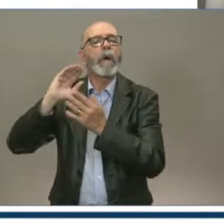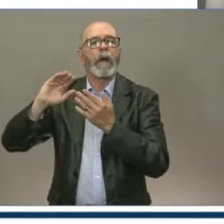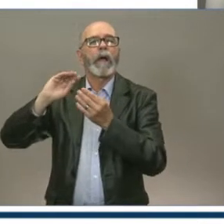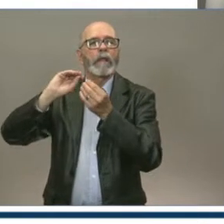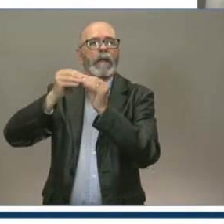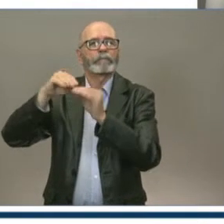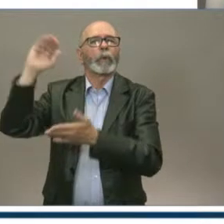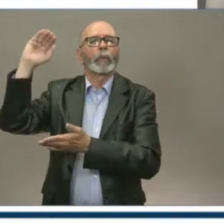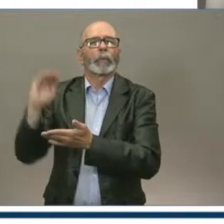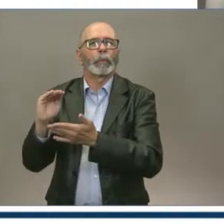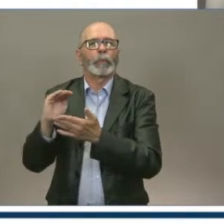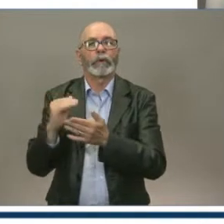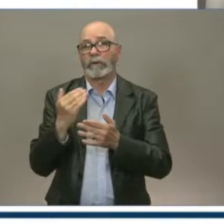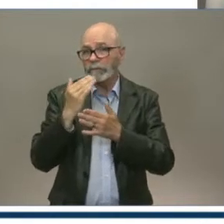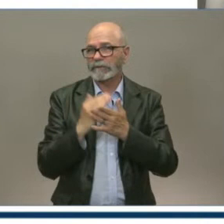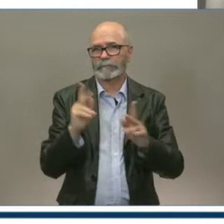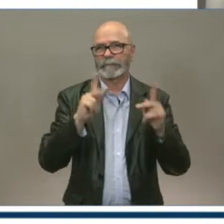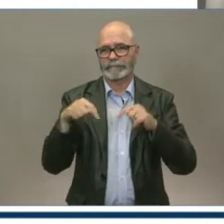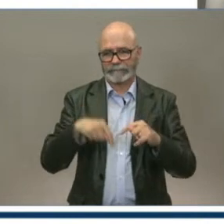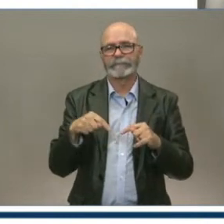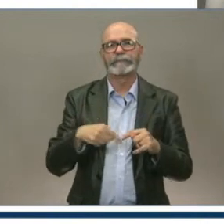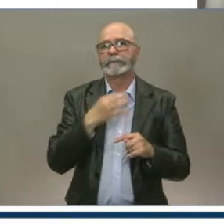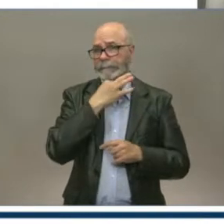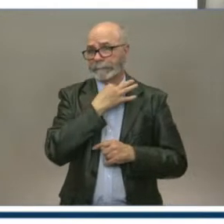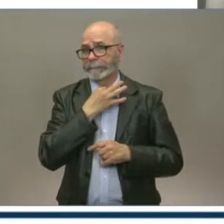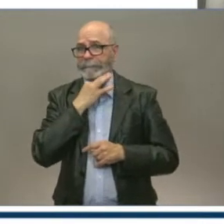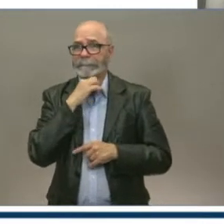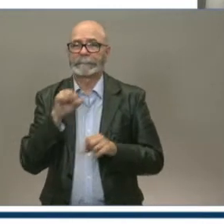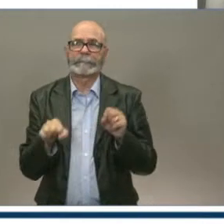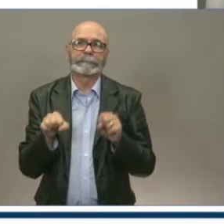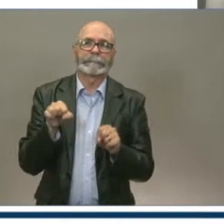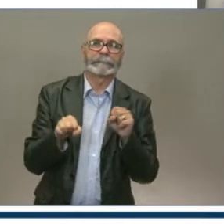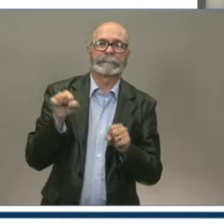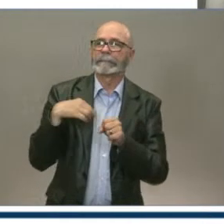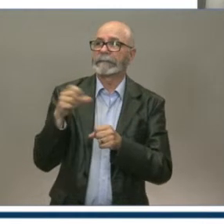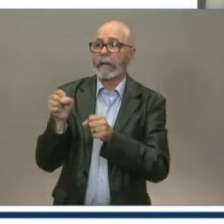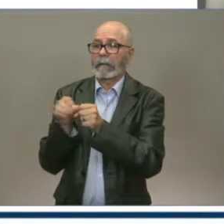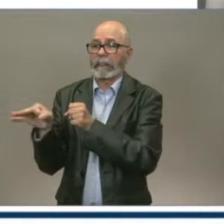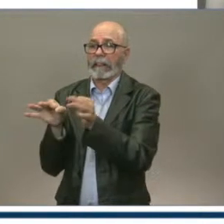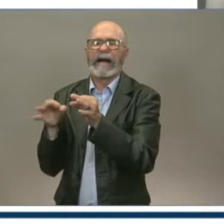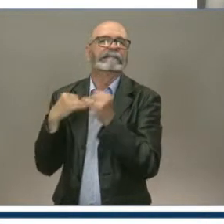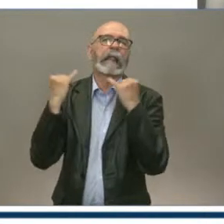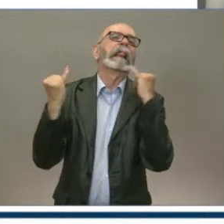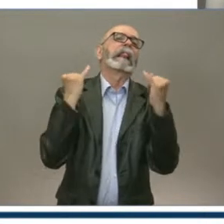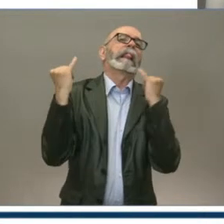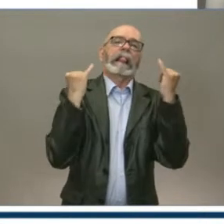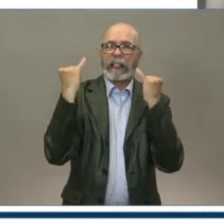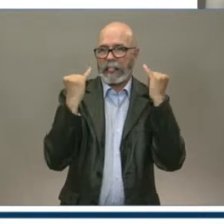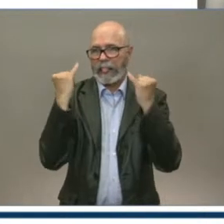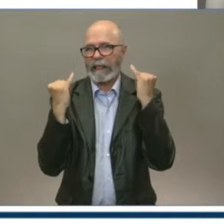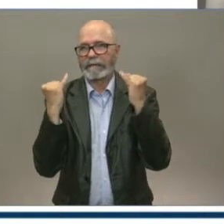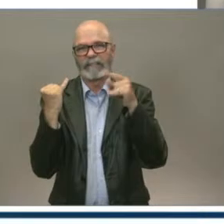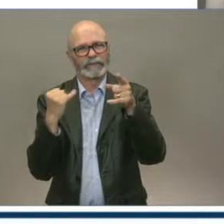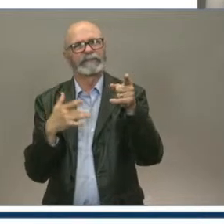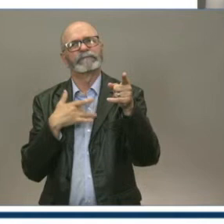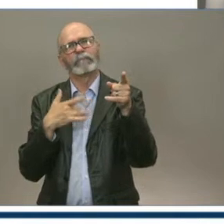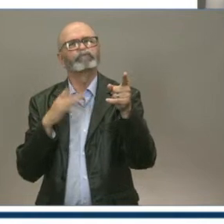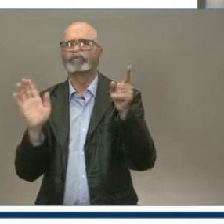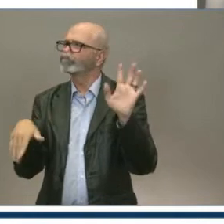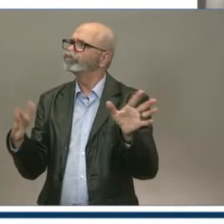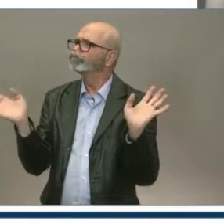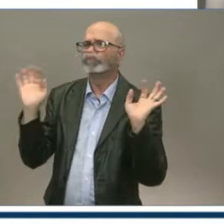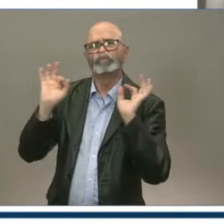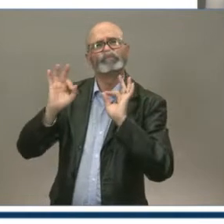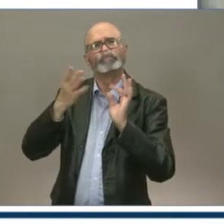about the possibility of a variant coming in. What gives you the confidence that now is the right time to make that decision?